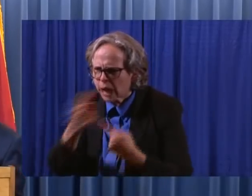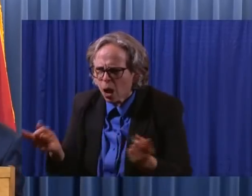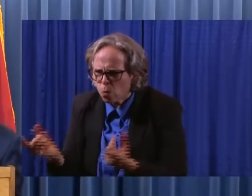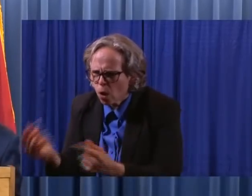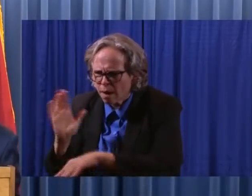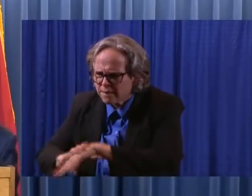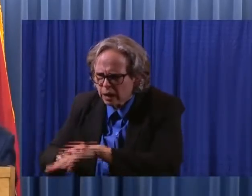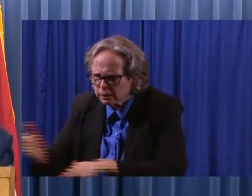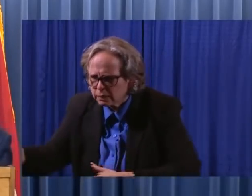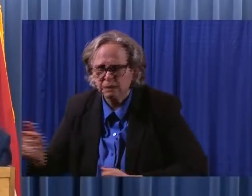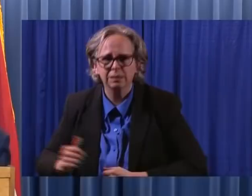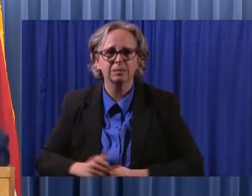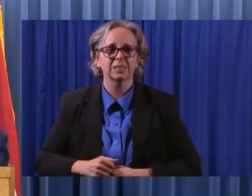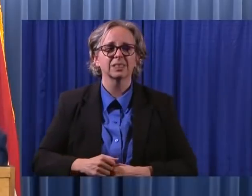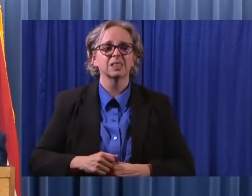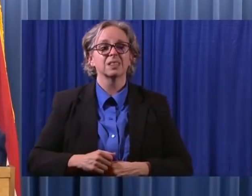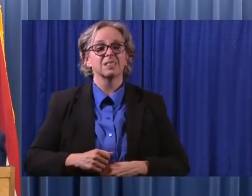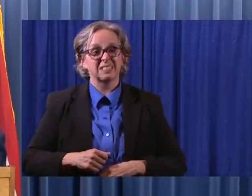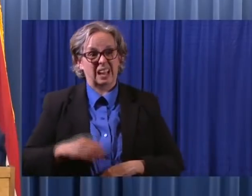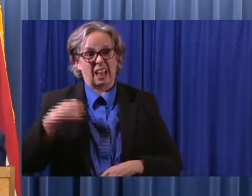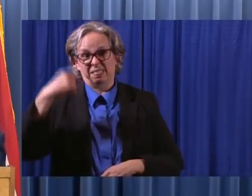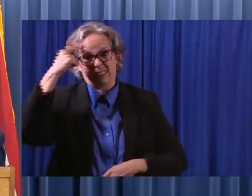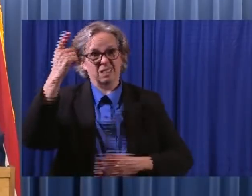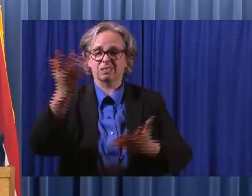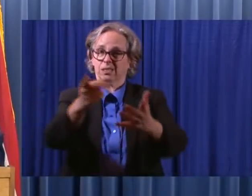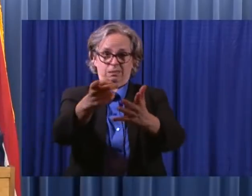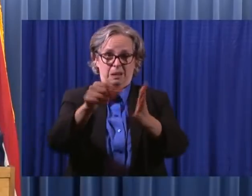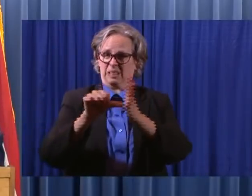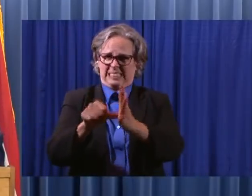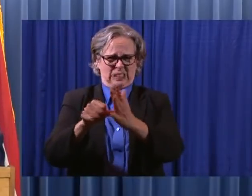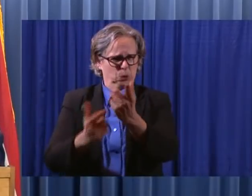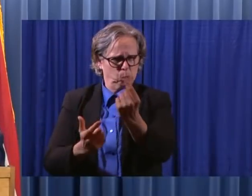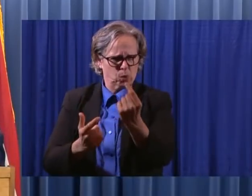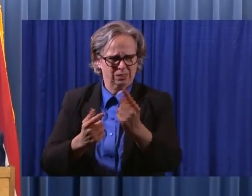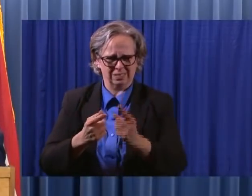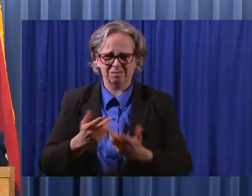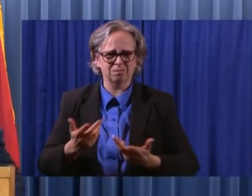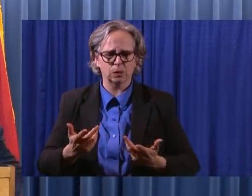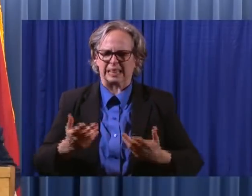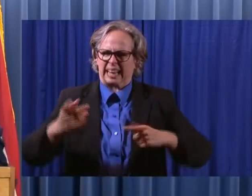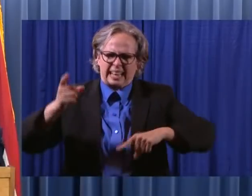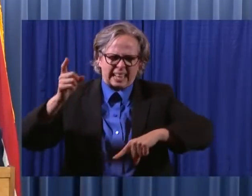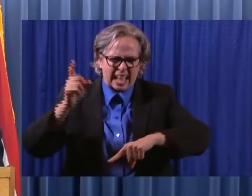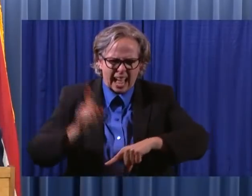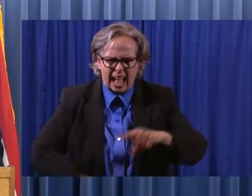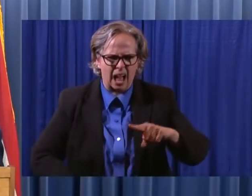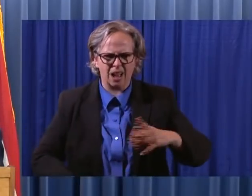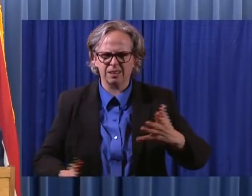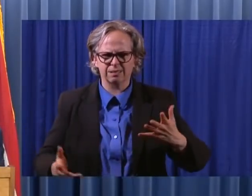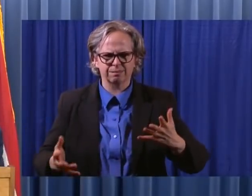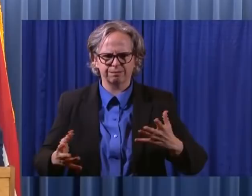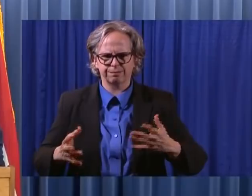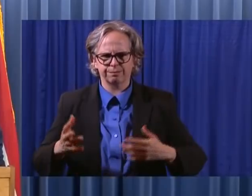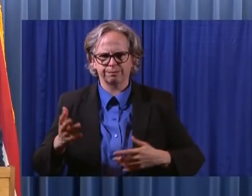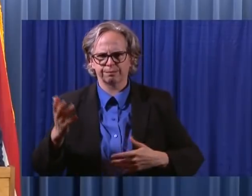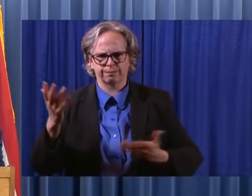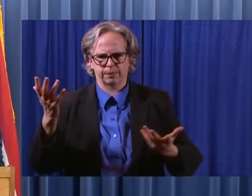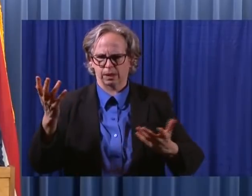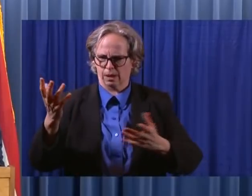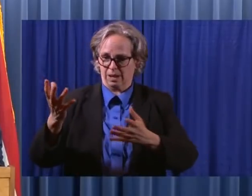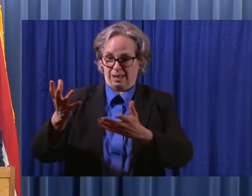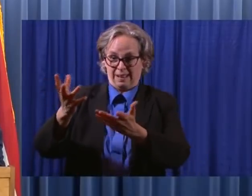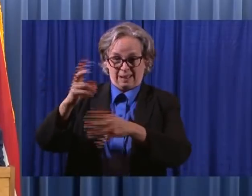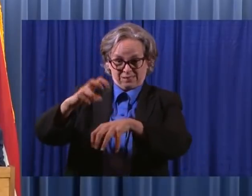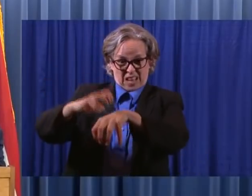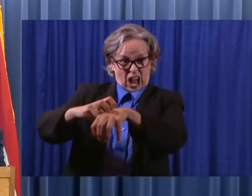this is that, you know, at this point in time, we don't have the ability to eradicate the virus. It is in our community. There's still people